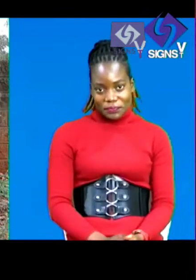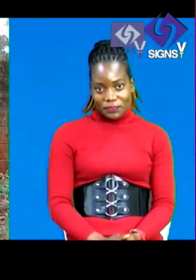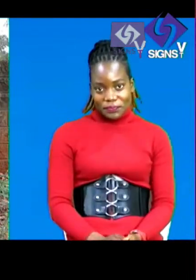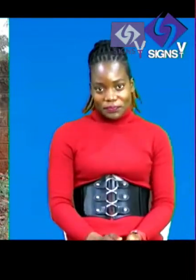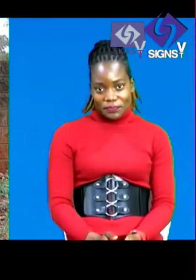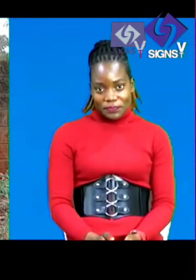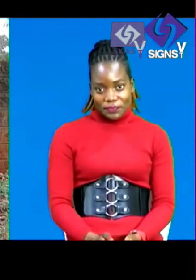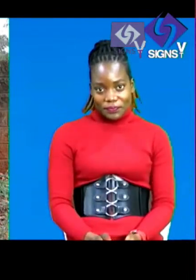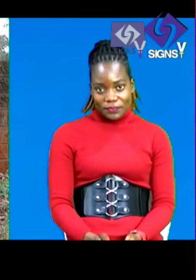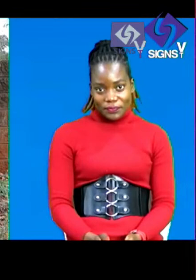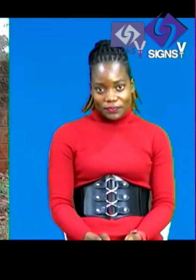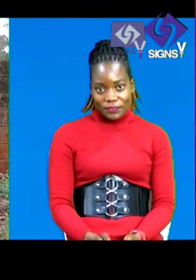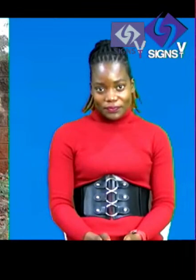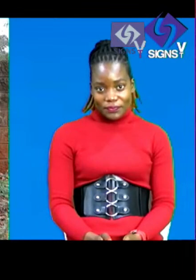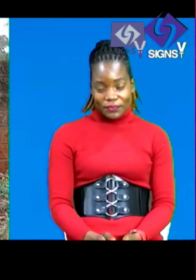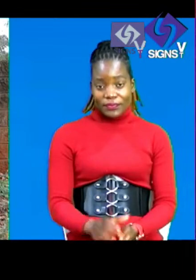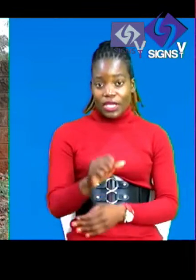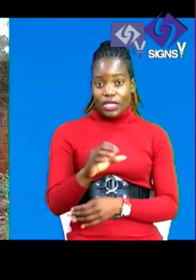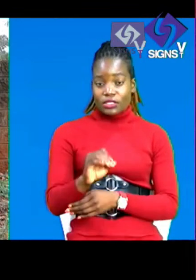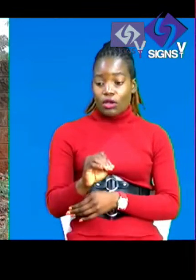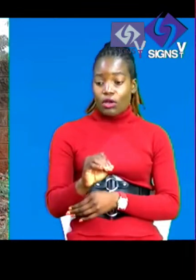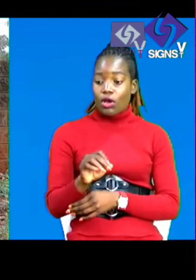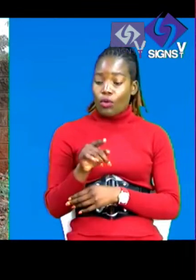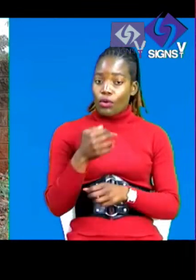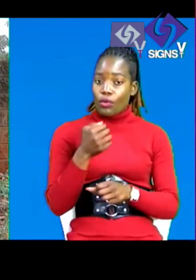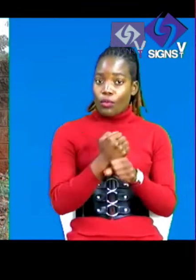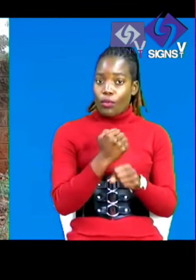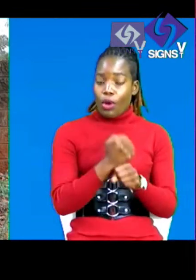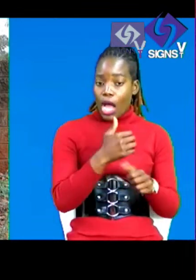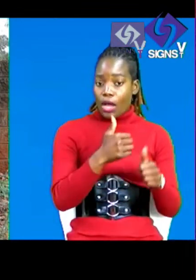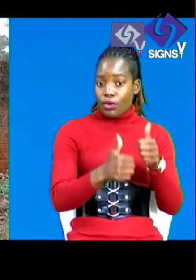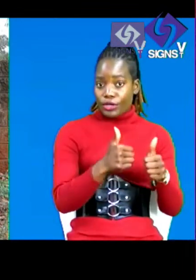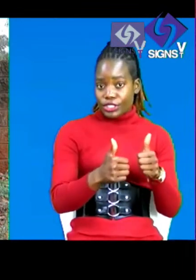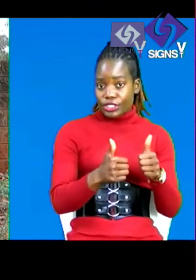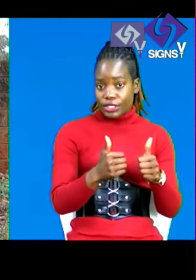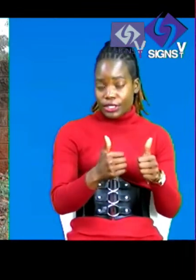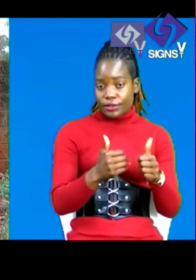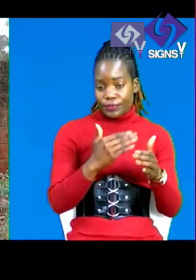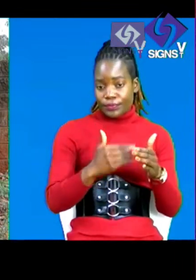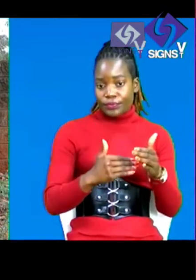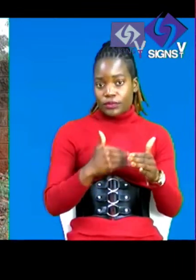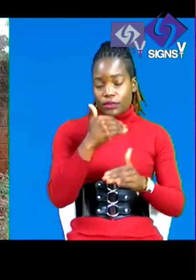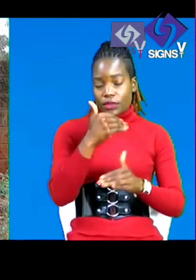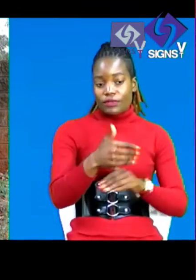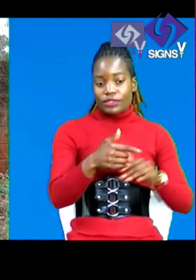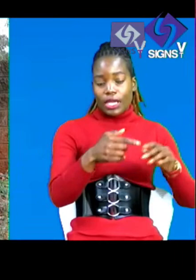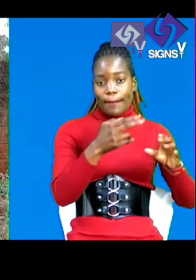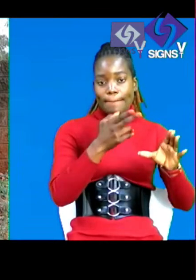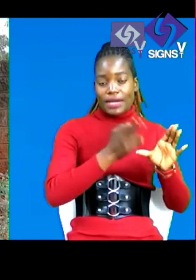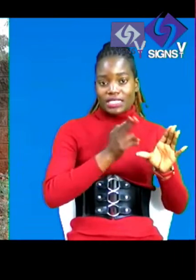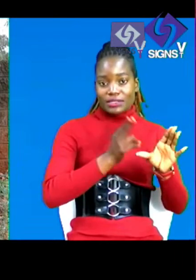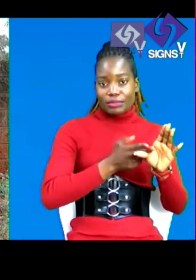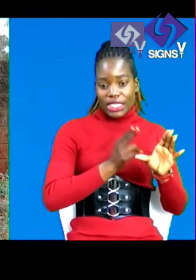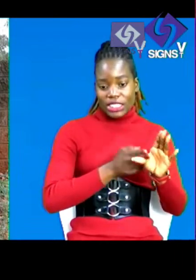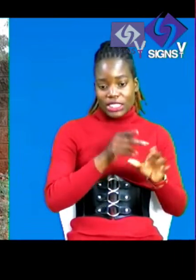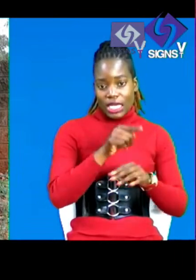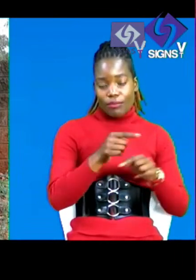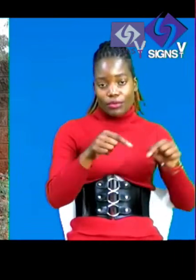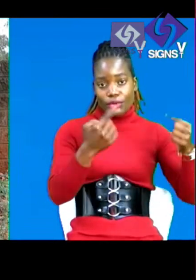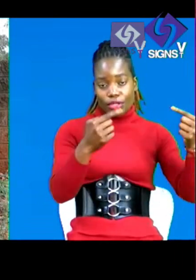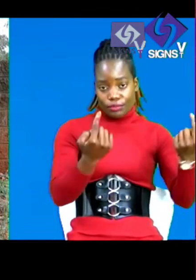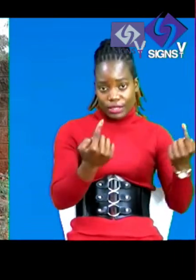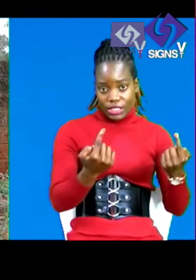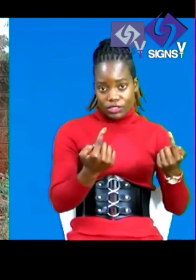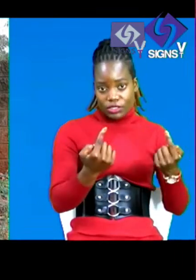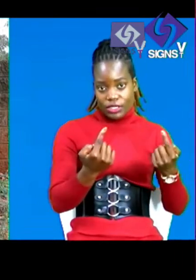For sure. So what are you doing right now, since after contesting for the Mr. and Miss, so still in